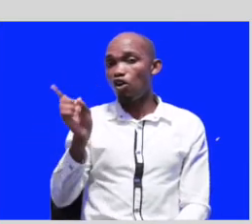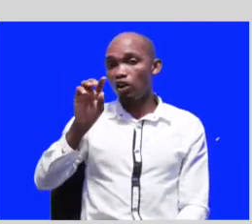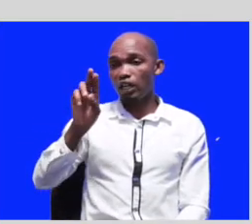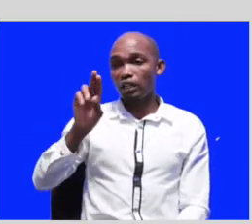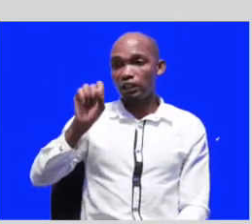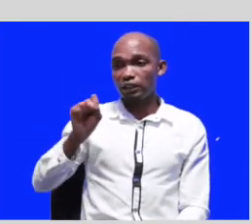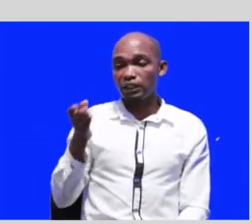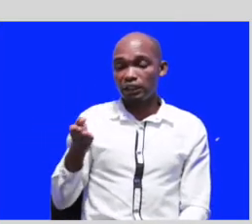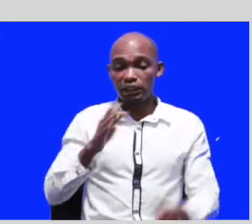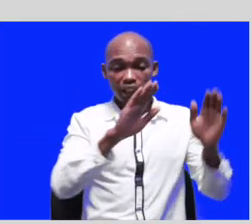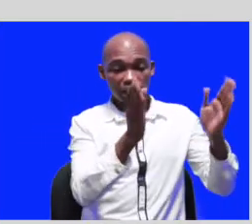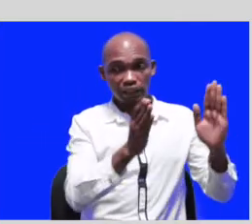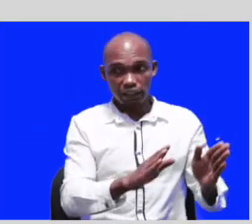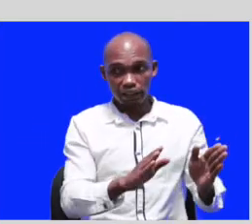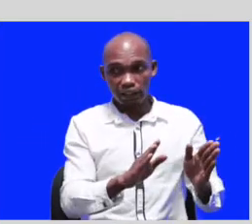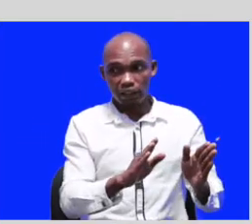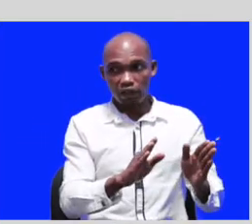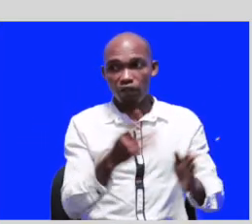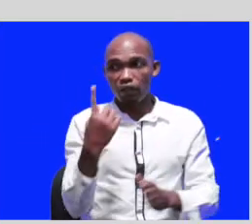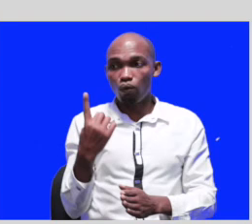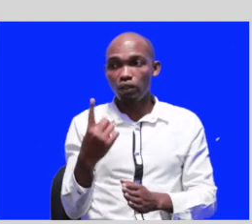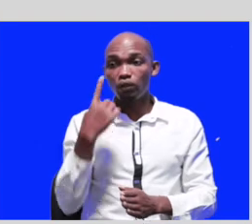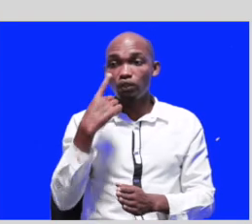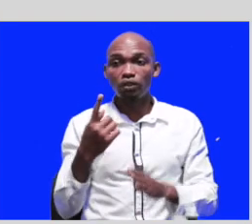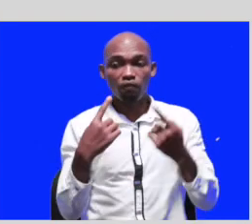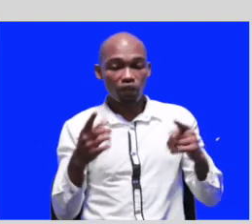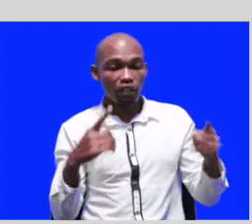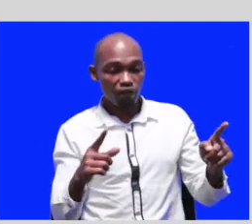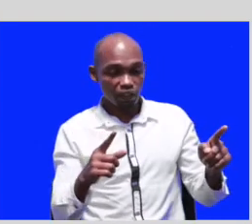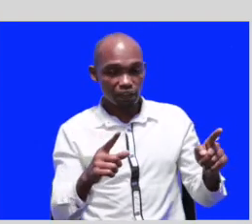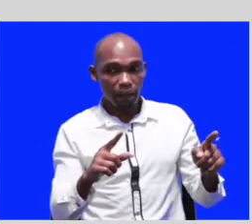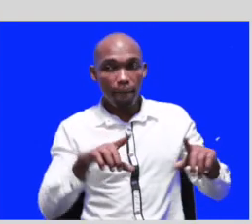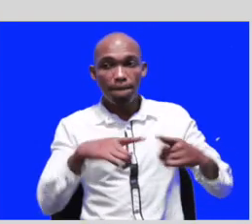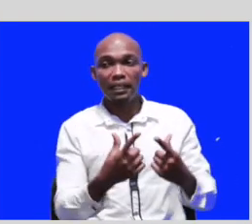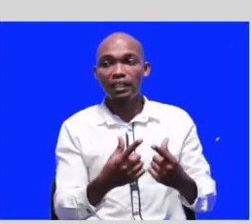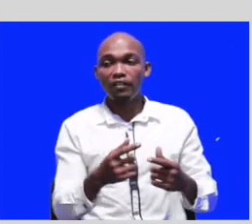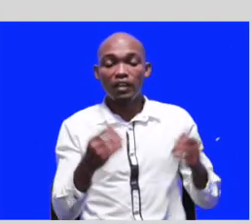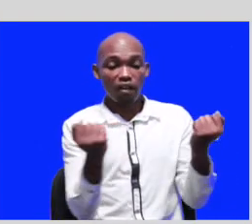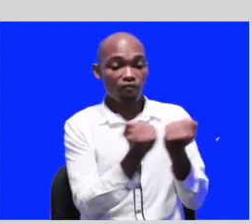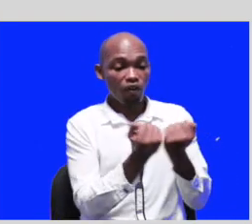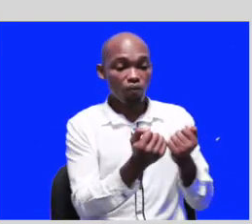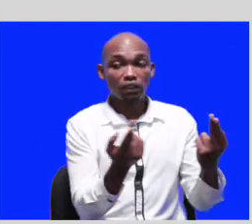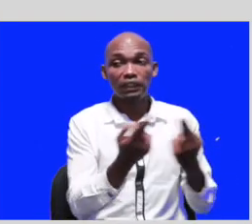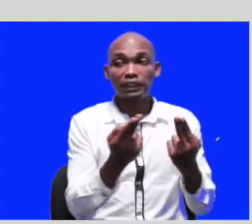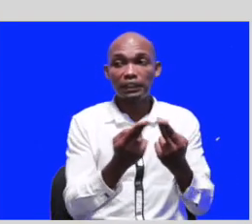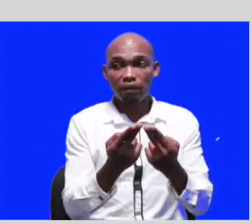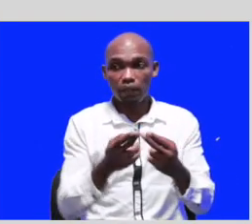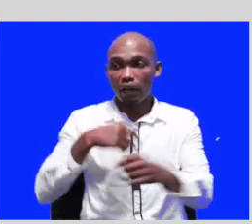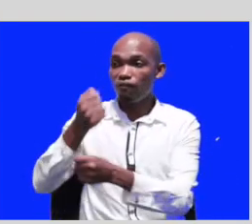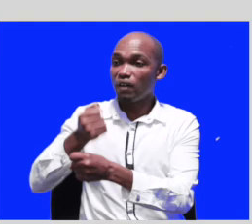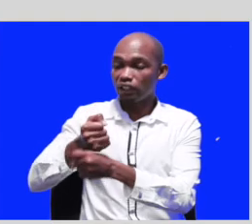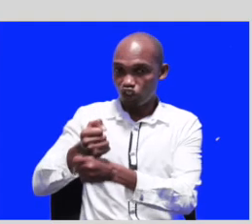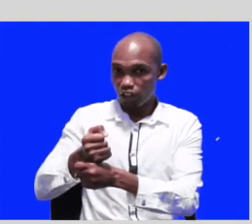structures are the ones which look different, but they perform similar functions. Example, insect, birds, and birds